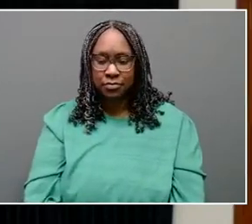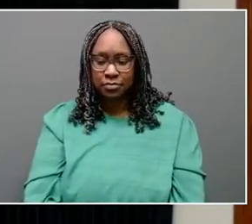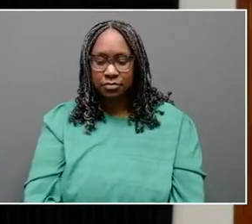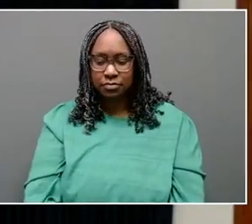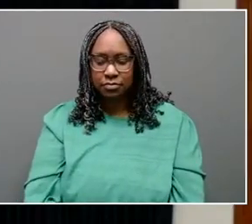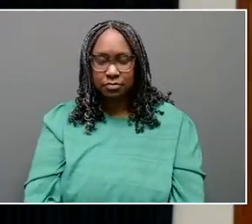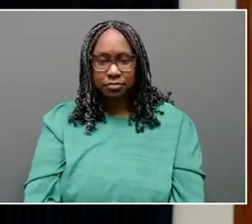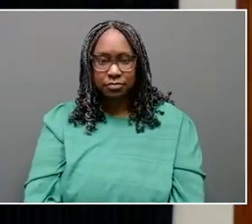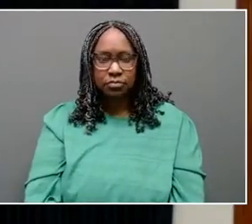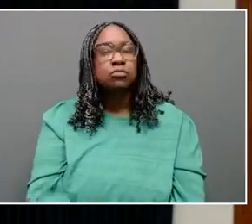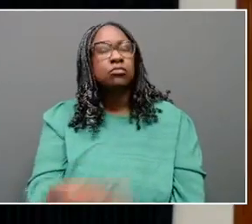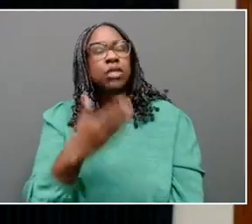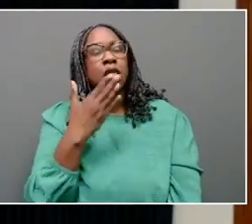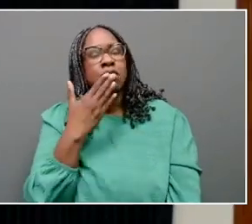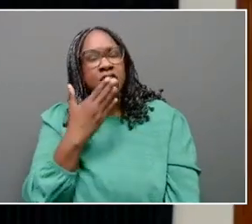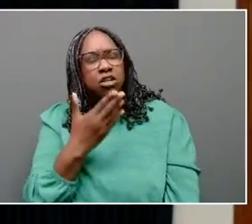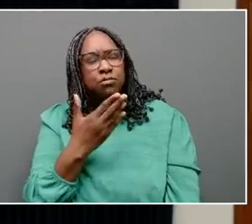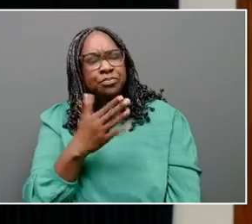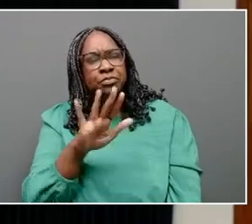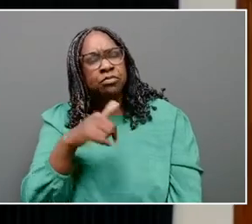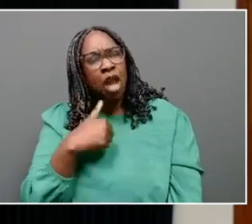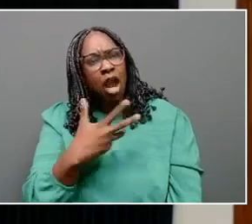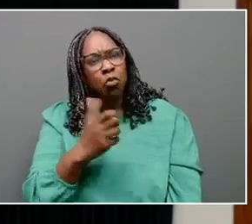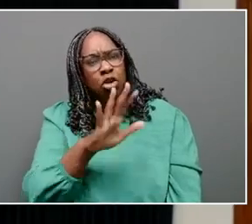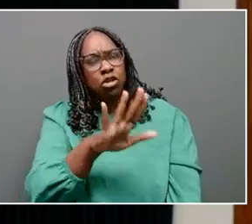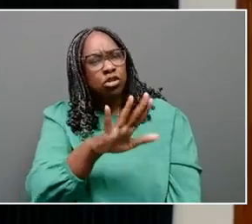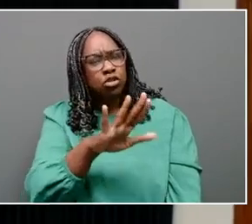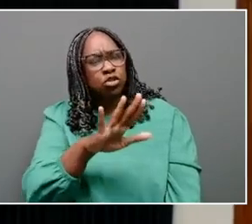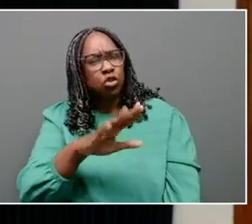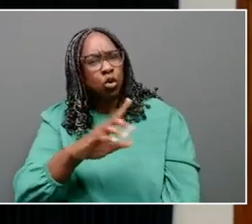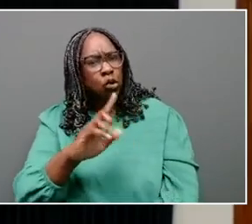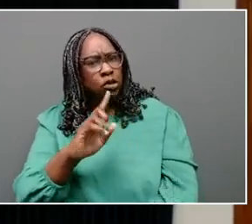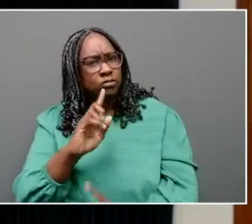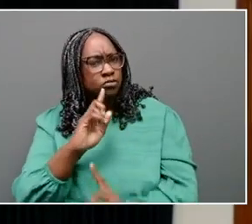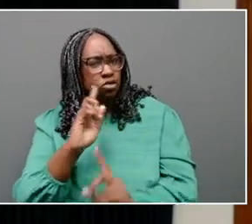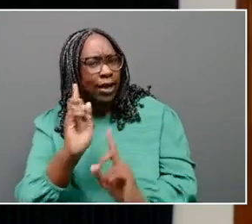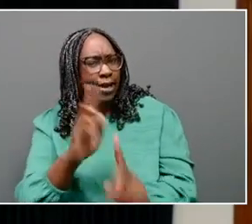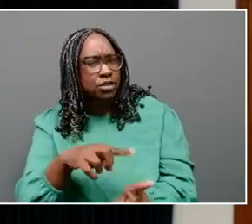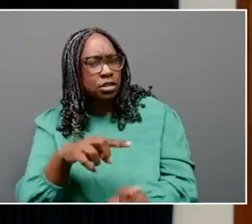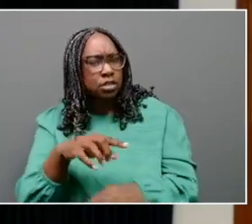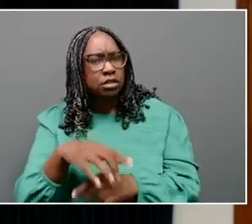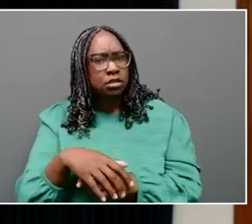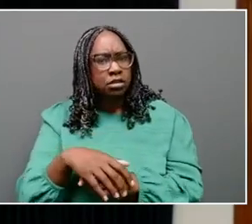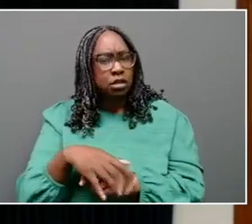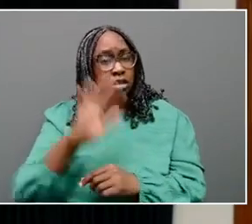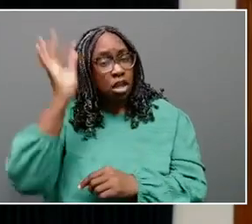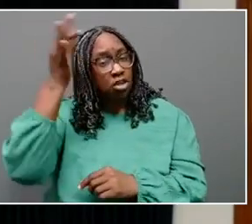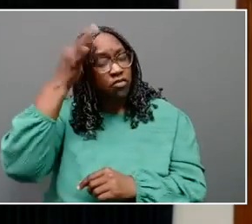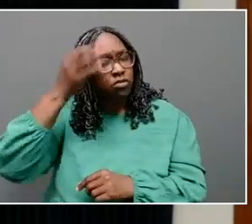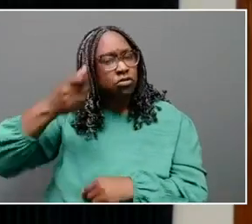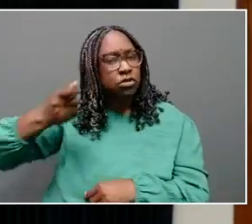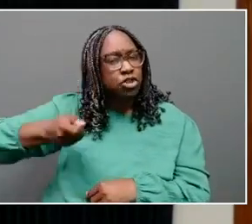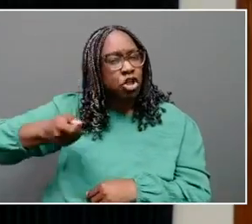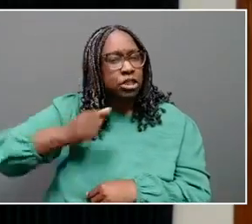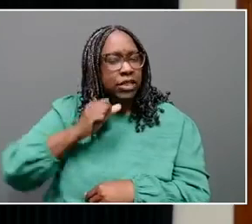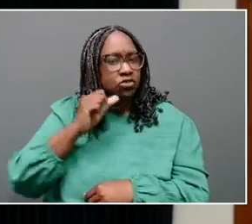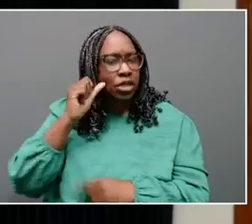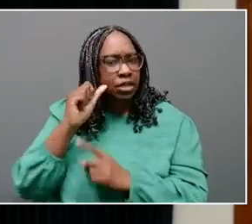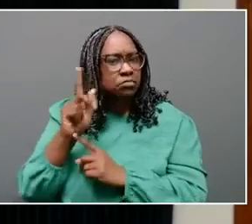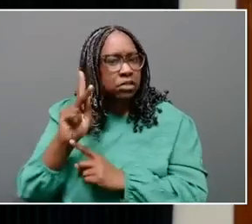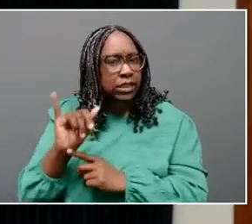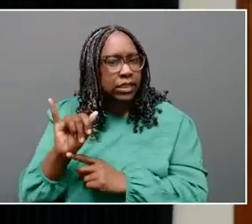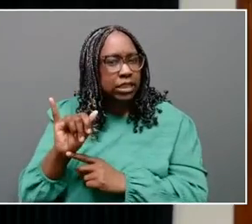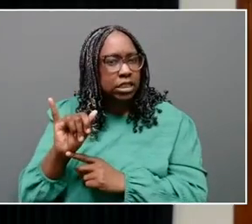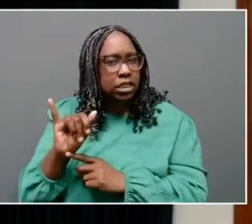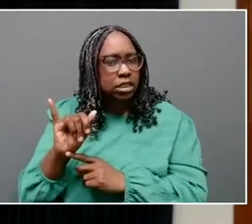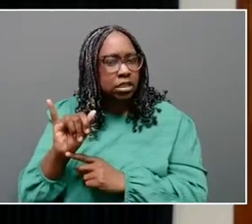Thank you. I wanted to get your reaction to the federal judge yesterday in Kentucky striking